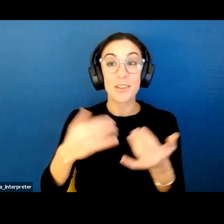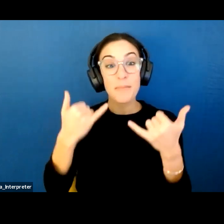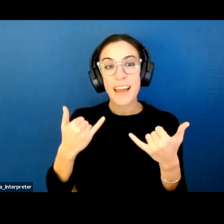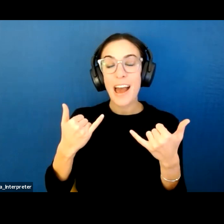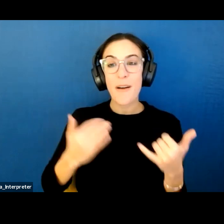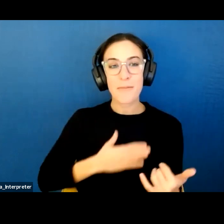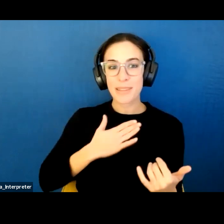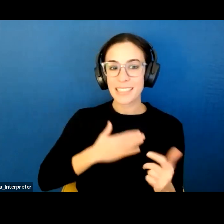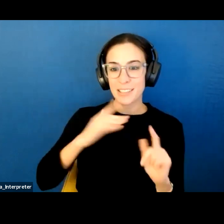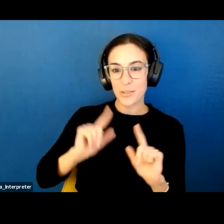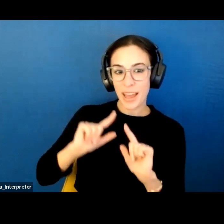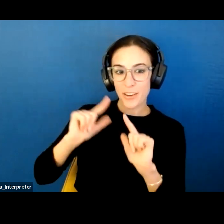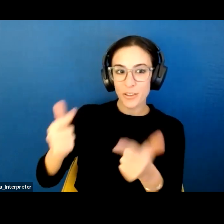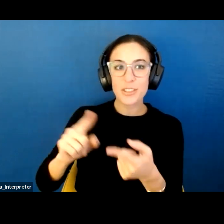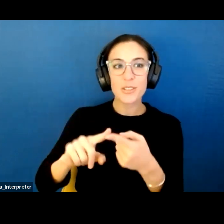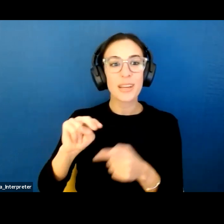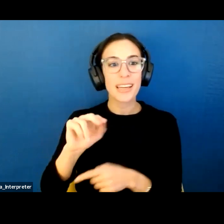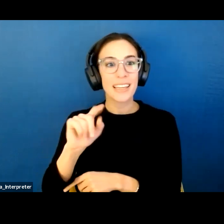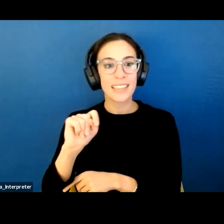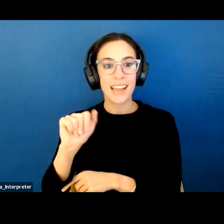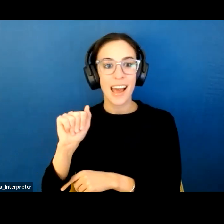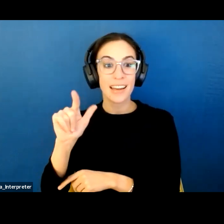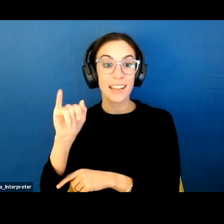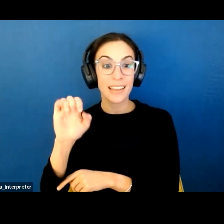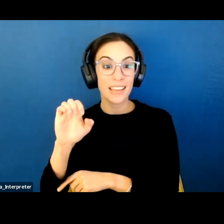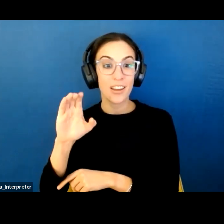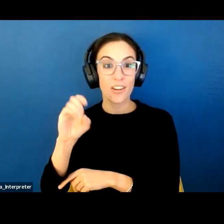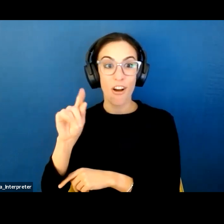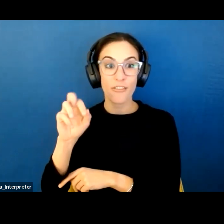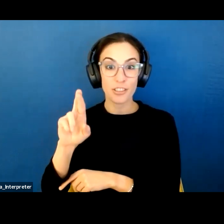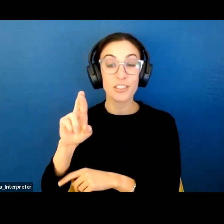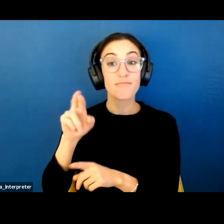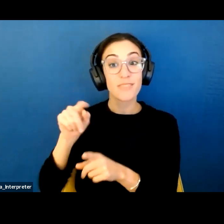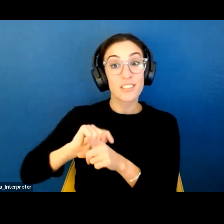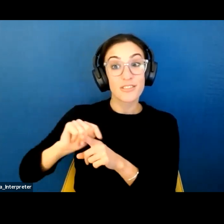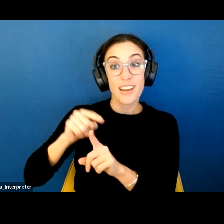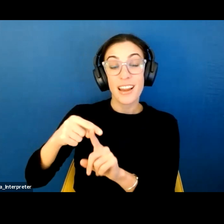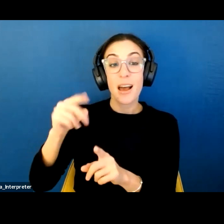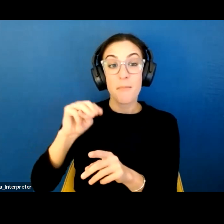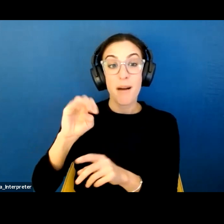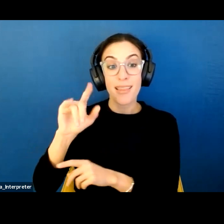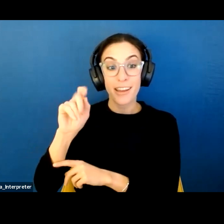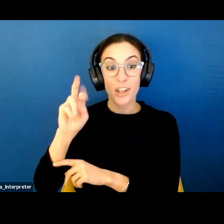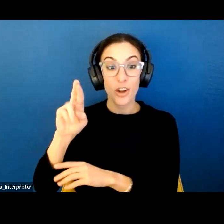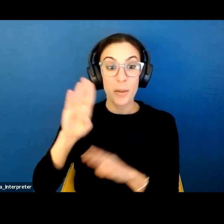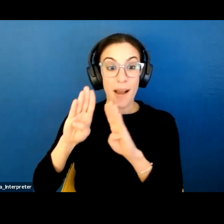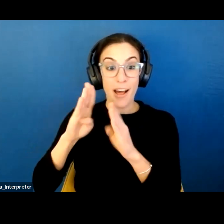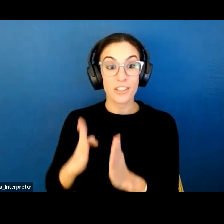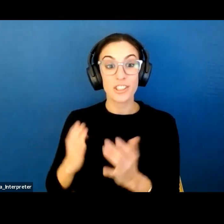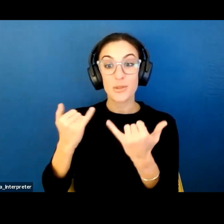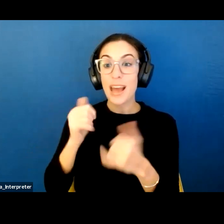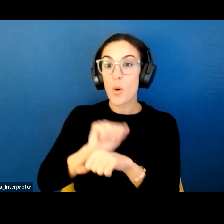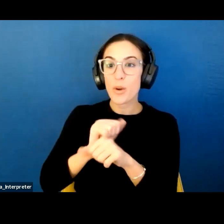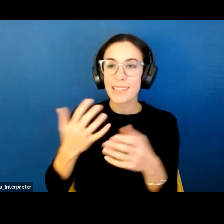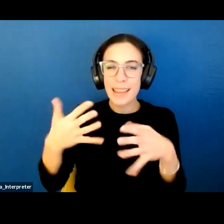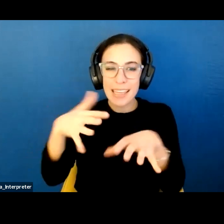over the floor to Natalie Koffler. Natalie is a trained molecular biologist who now works at the intersection